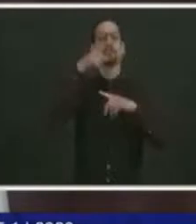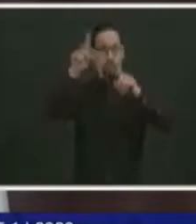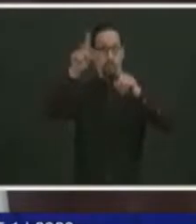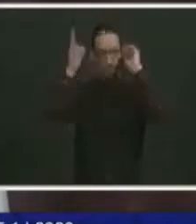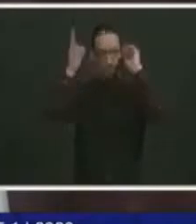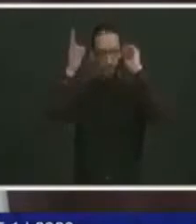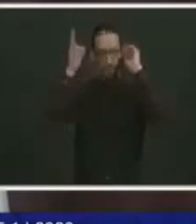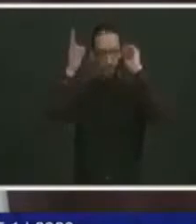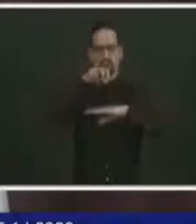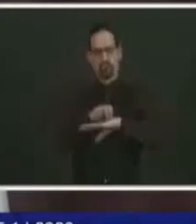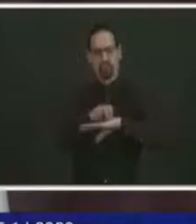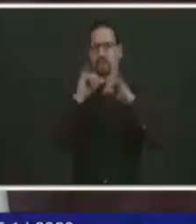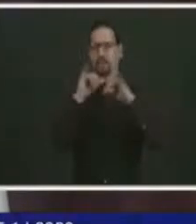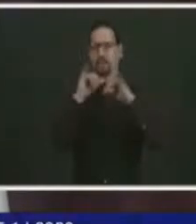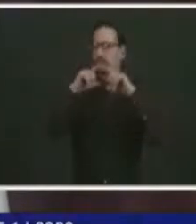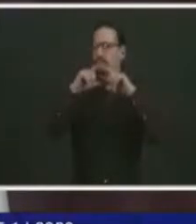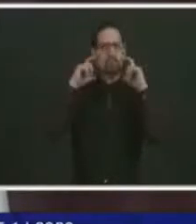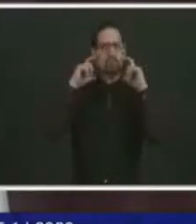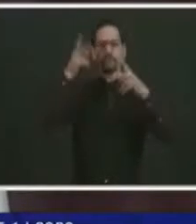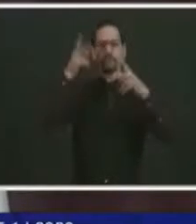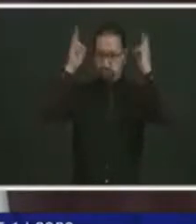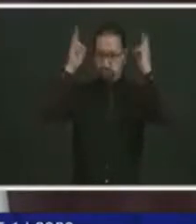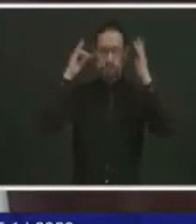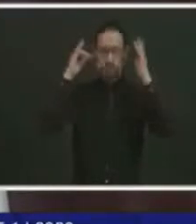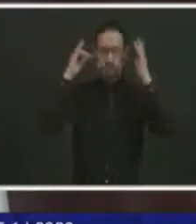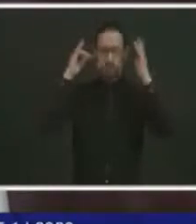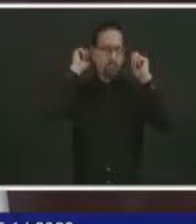need you to wash your hands and stay 6 feet apart.